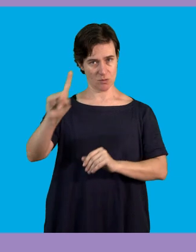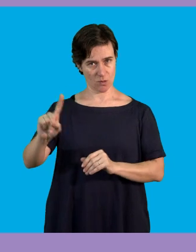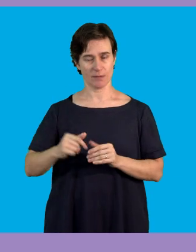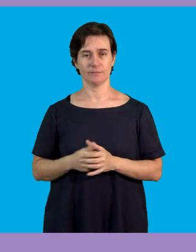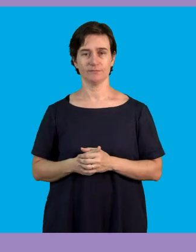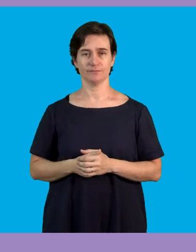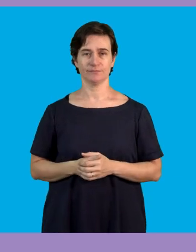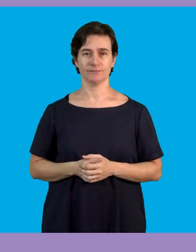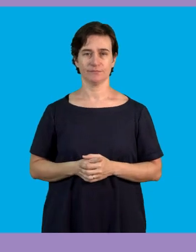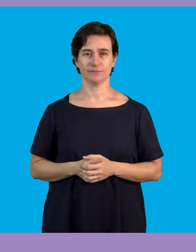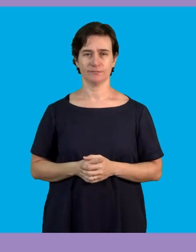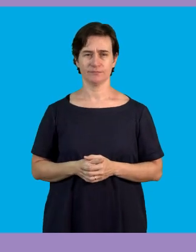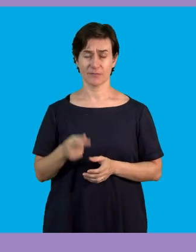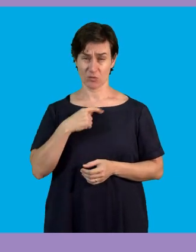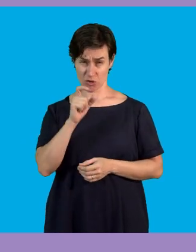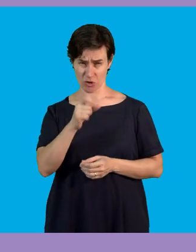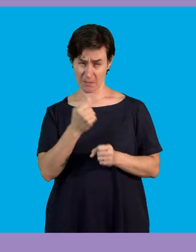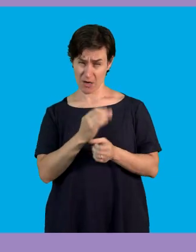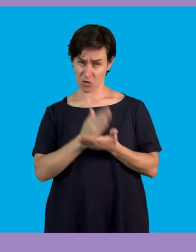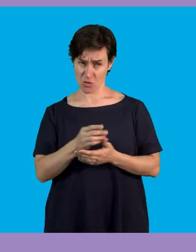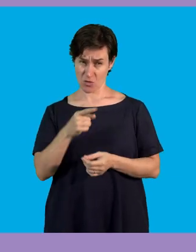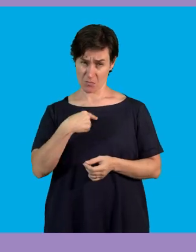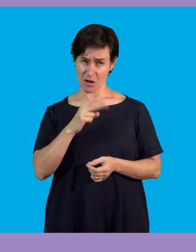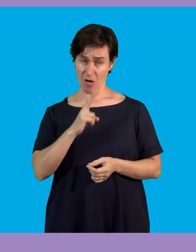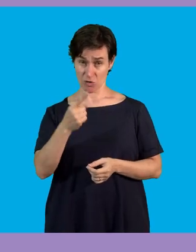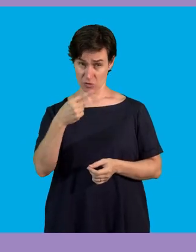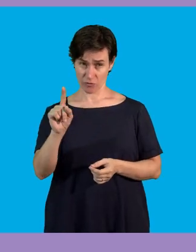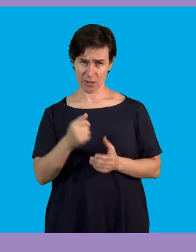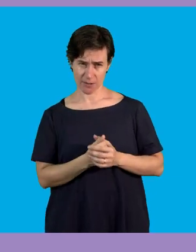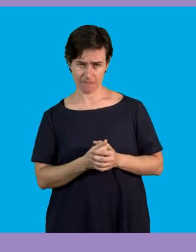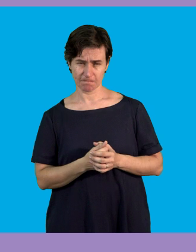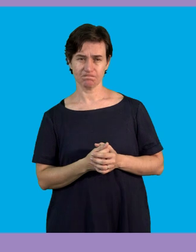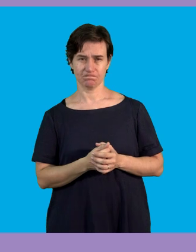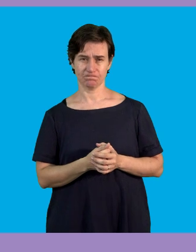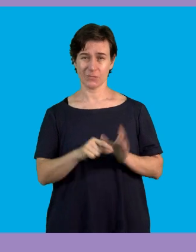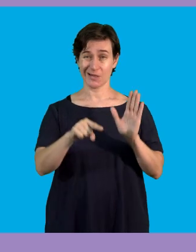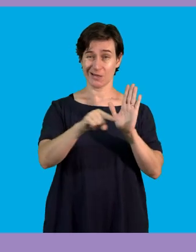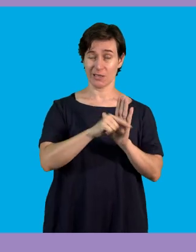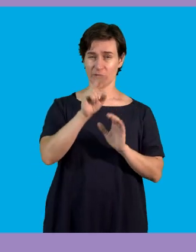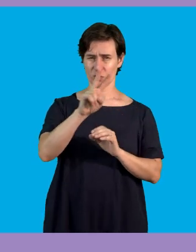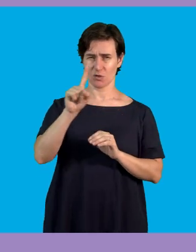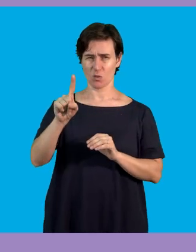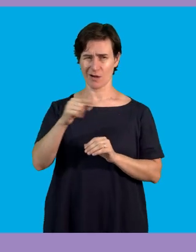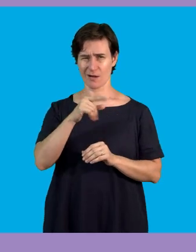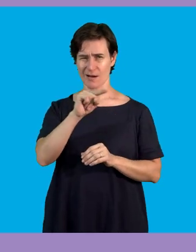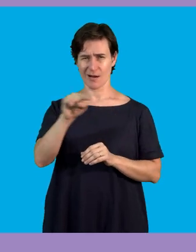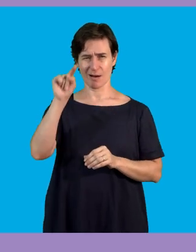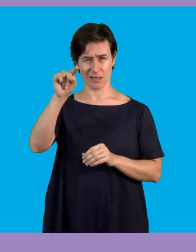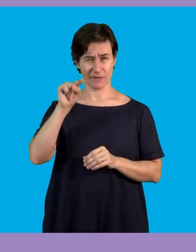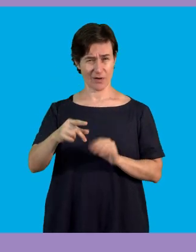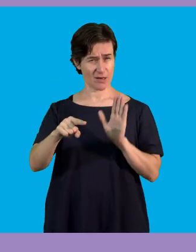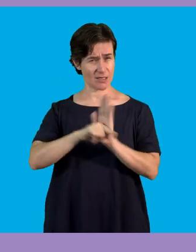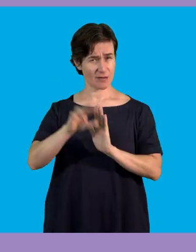negative 21. So let's check the answer. That means that negative 21 divided by